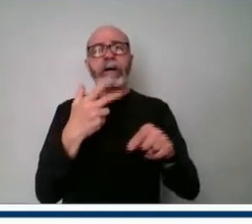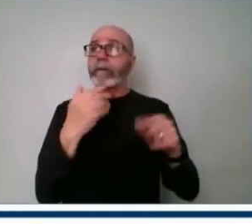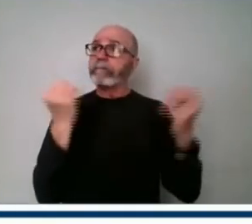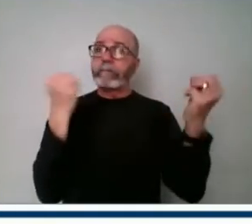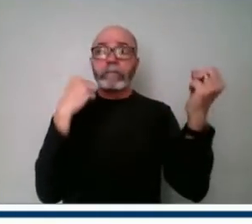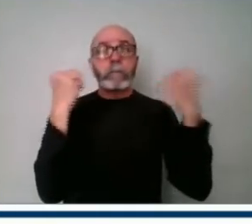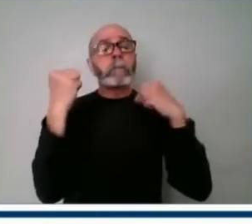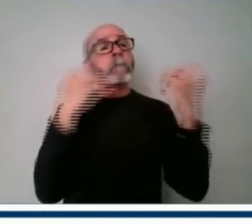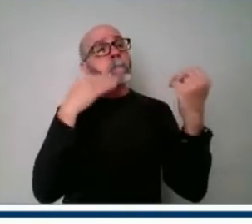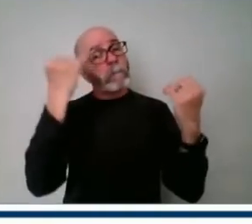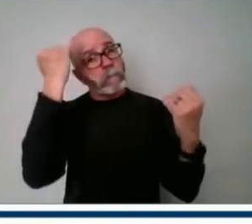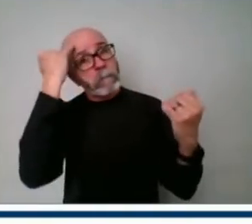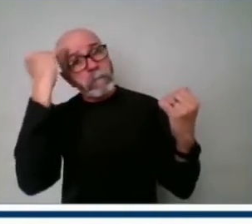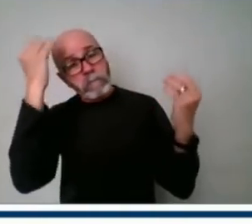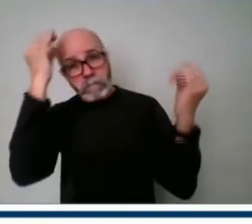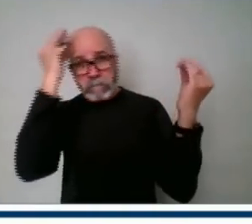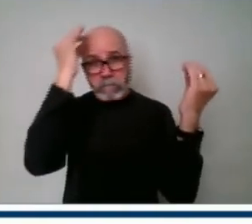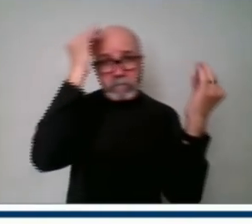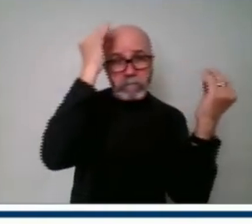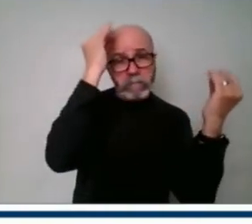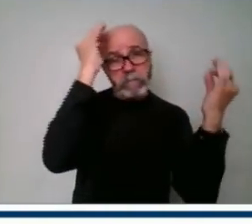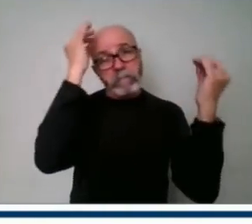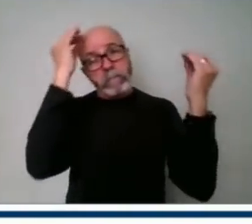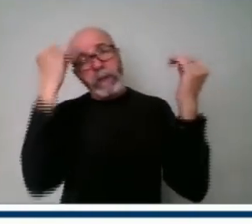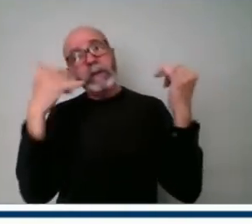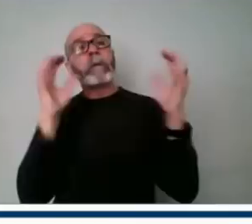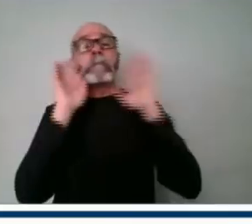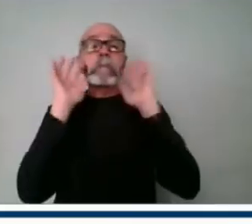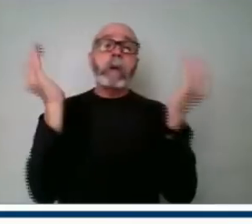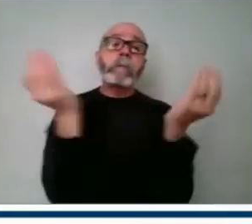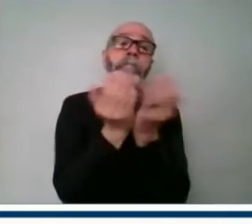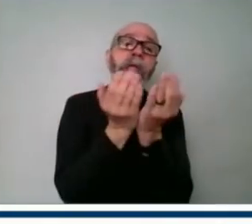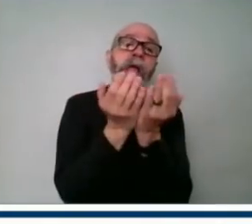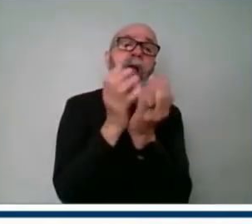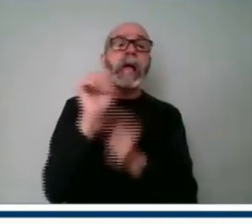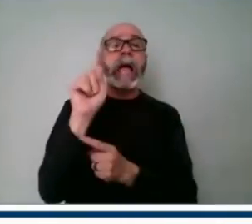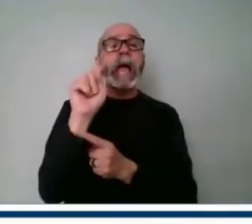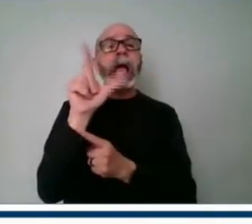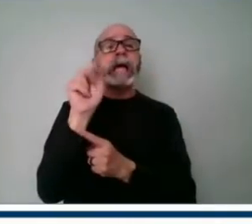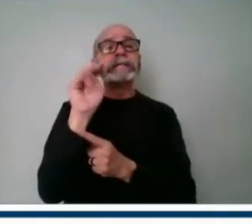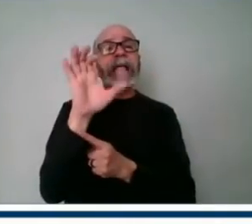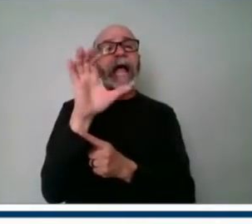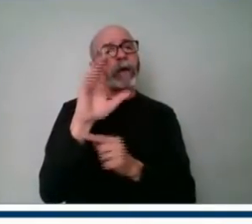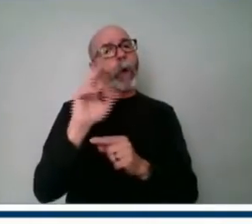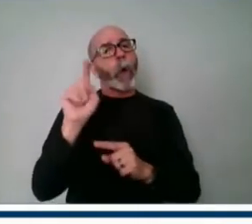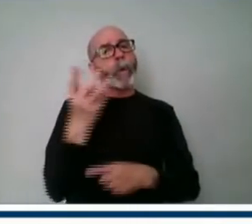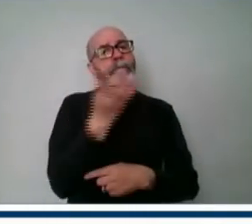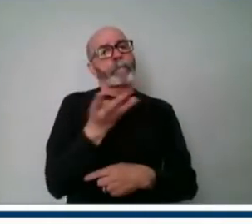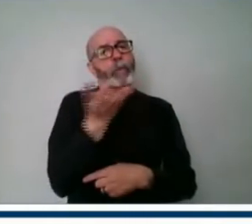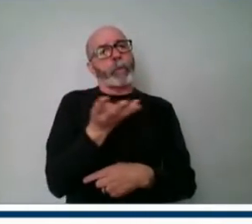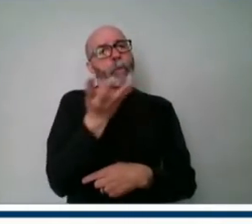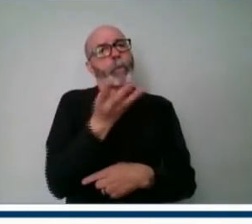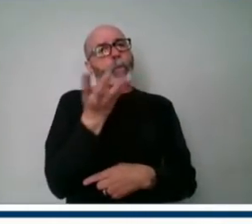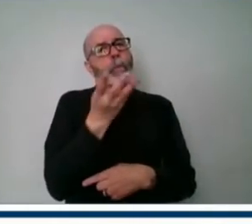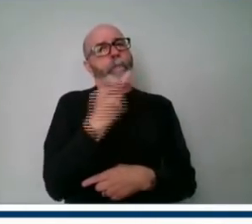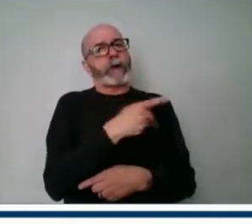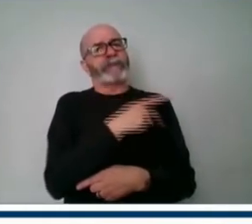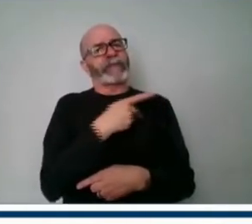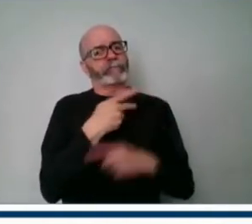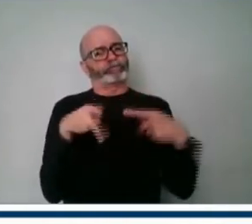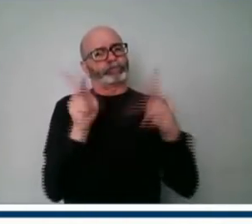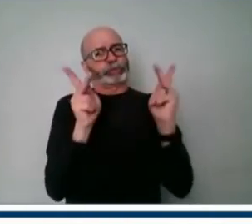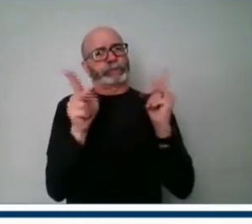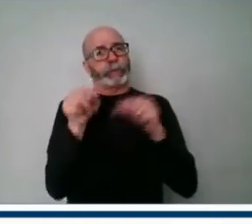would look like. So we're looking at that in April. But if we have comfort in our province for New Brunswick,